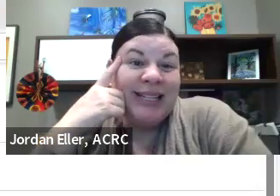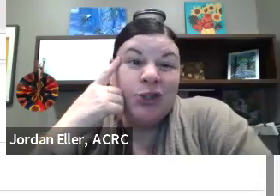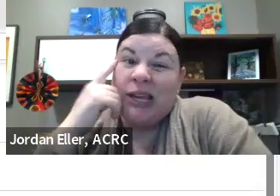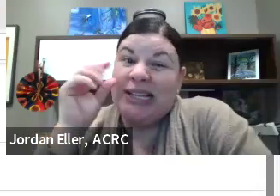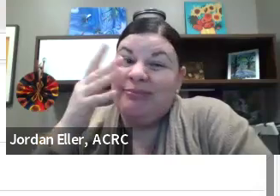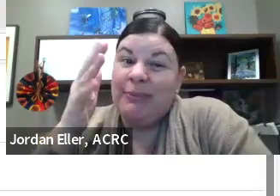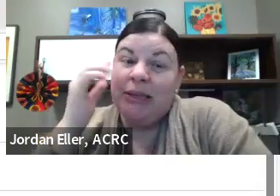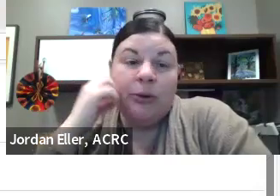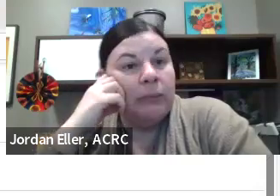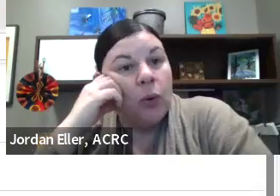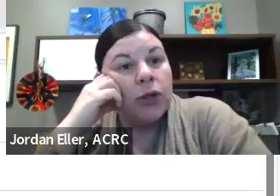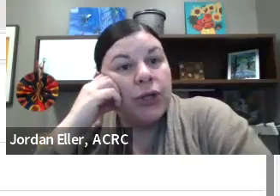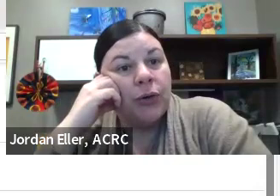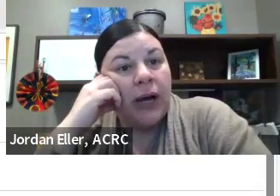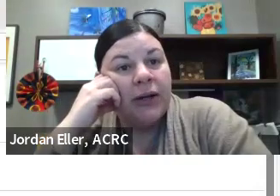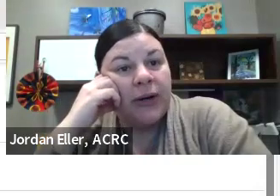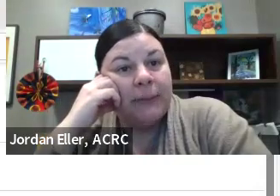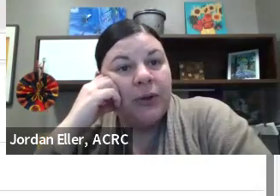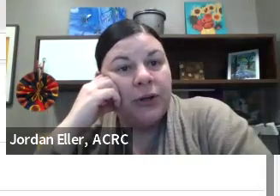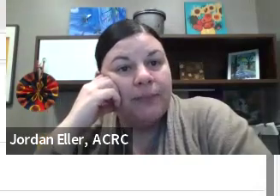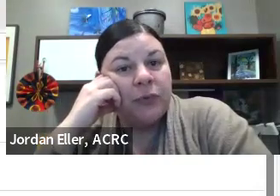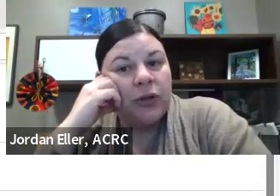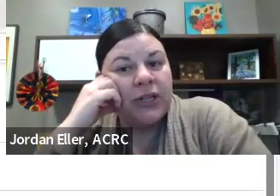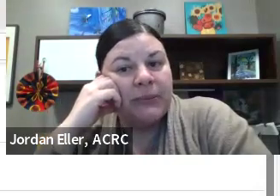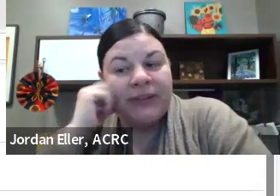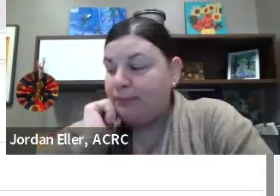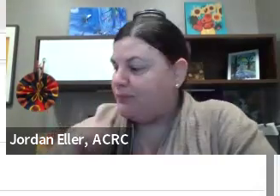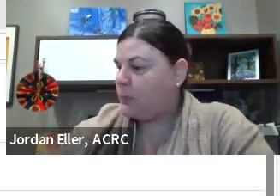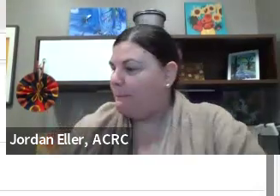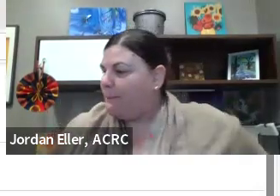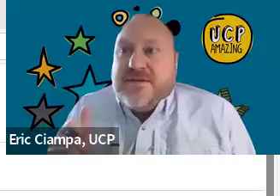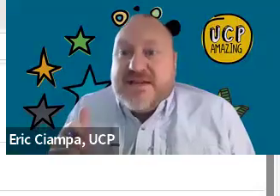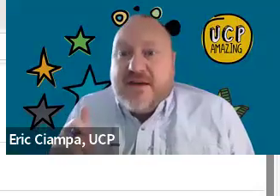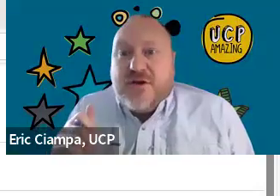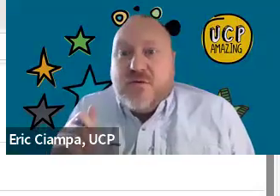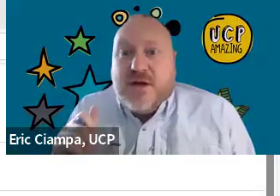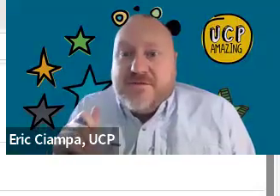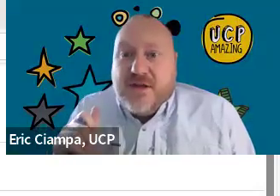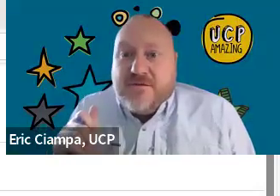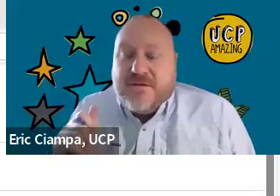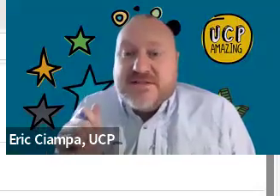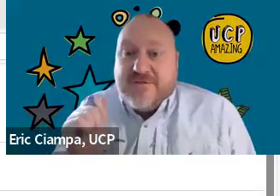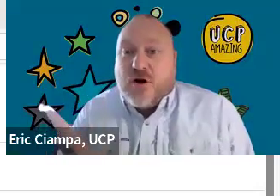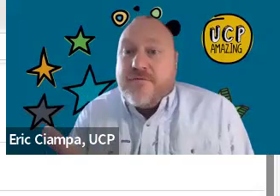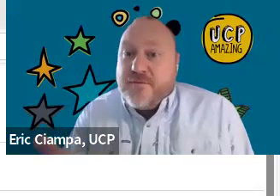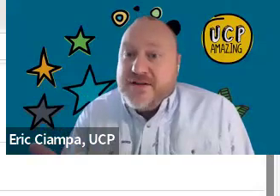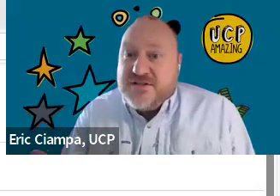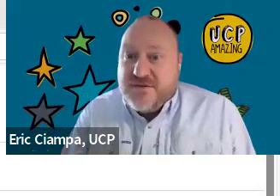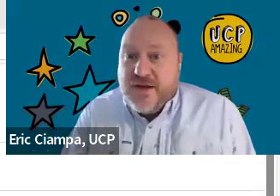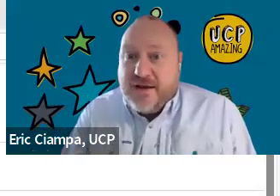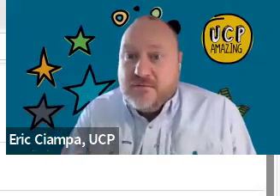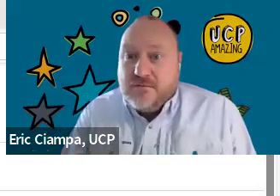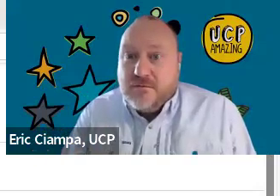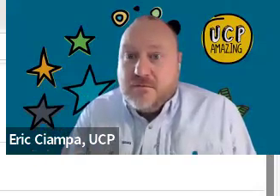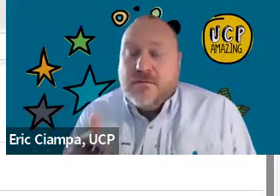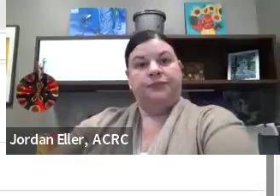seeing at least a week, maybe a little bit more. So I agree with your assessment of that. So I would say if save your confirmations